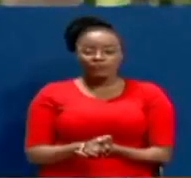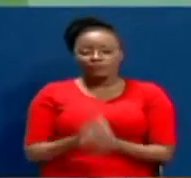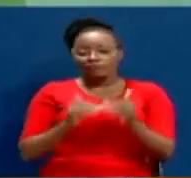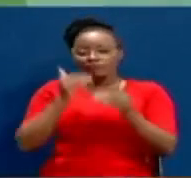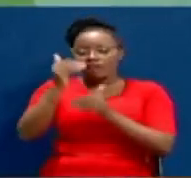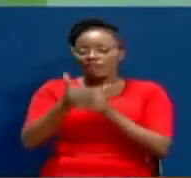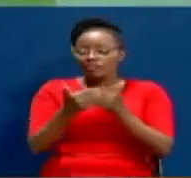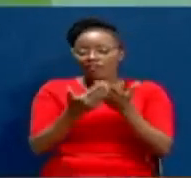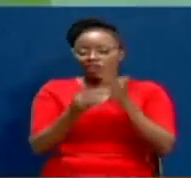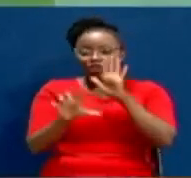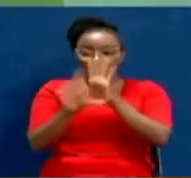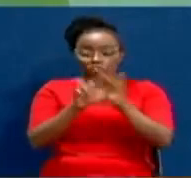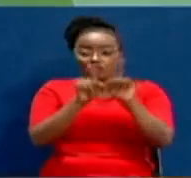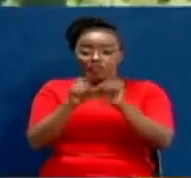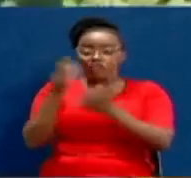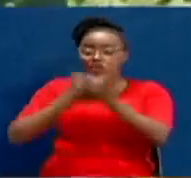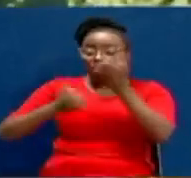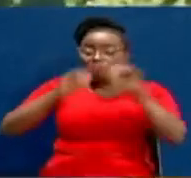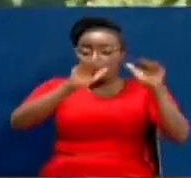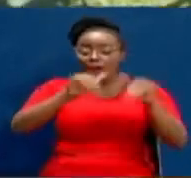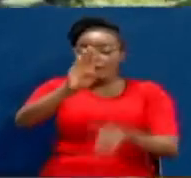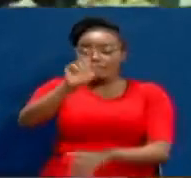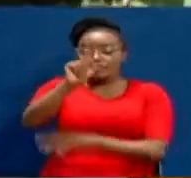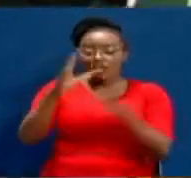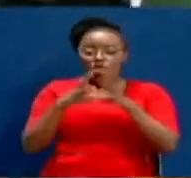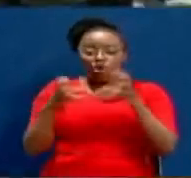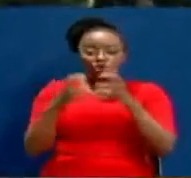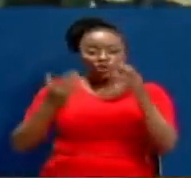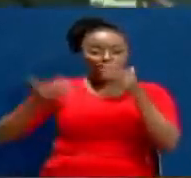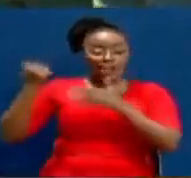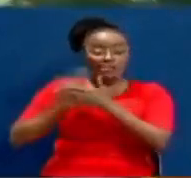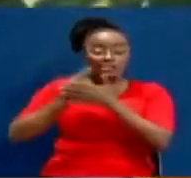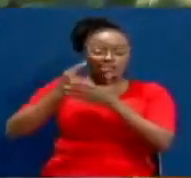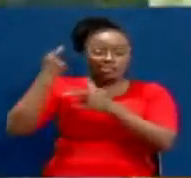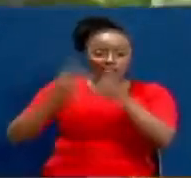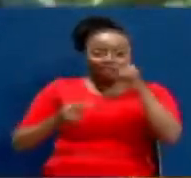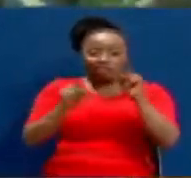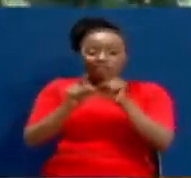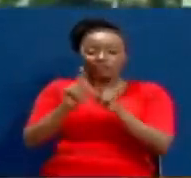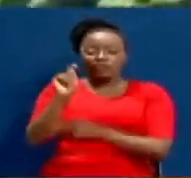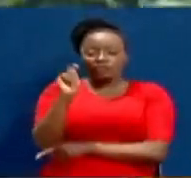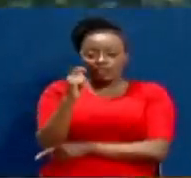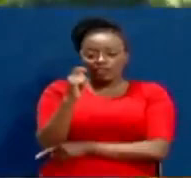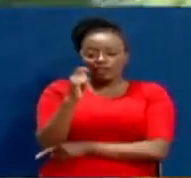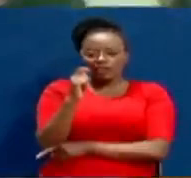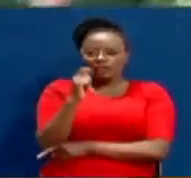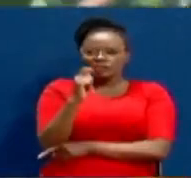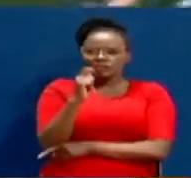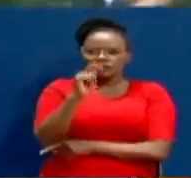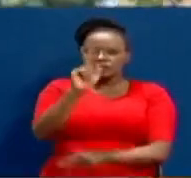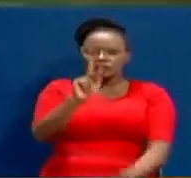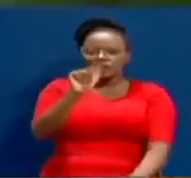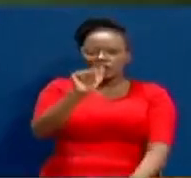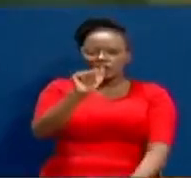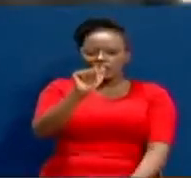Following the legalization of commercial cultivation of BT cotton last year, after years of trial at the Kenya Agricultural and Livestock